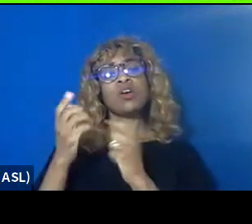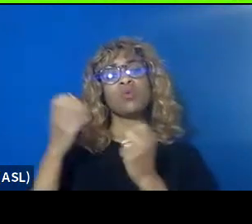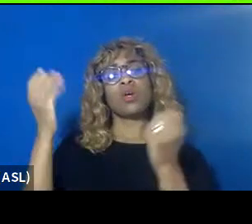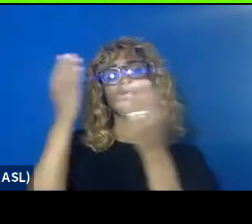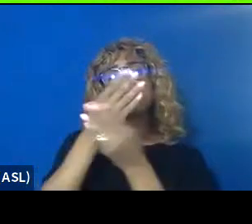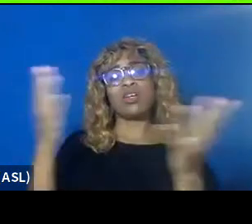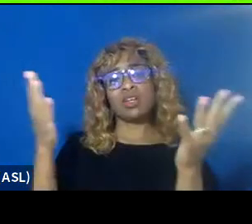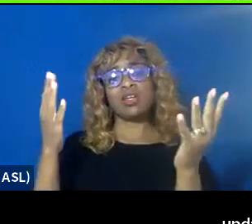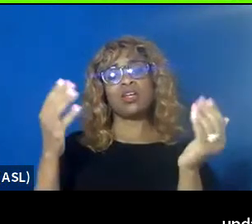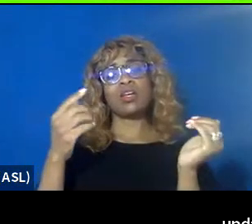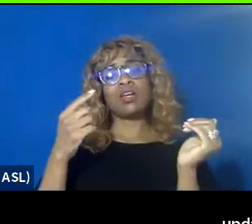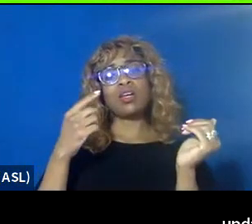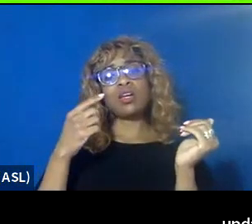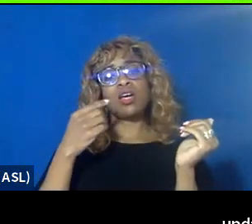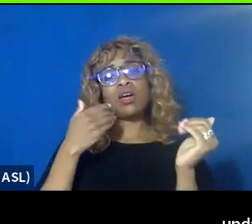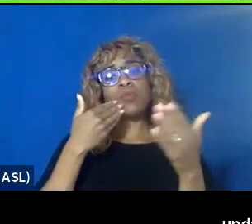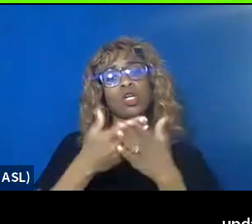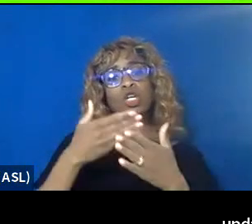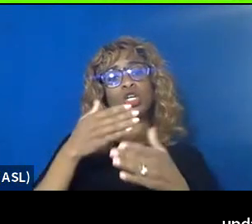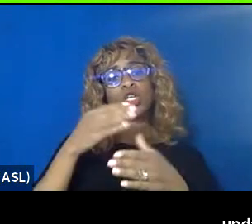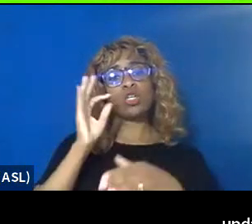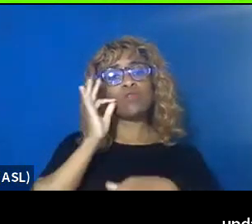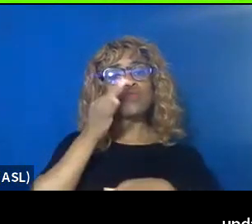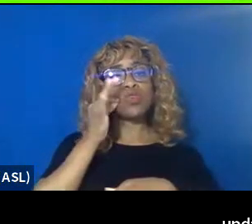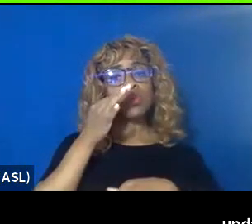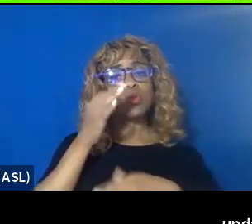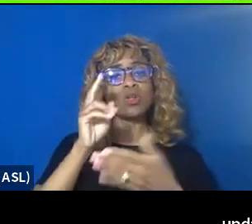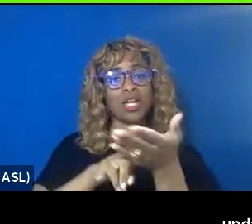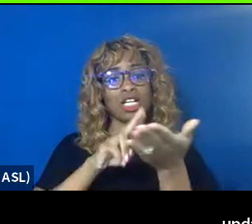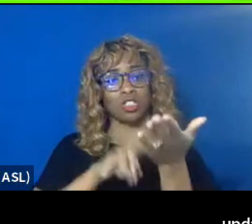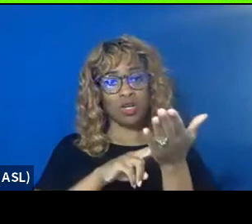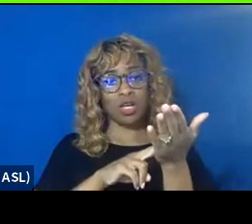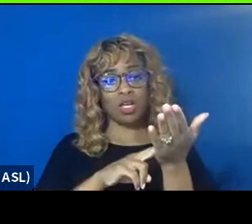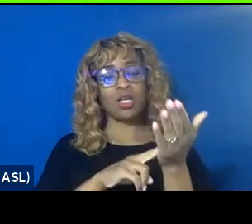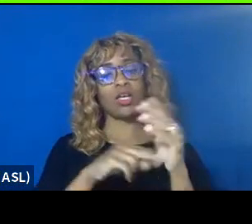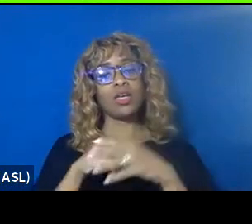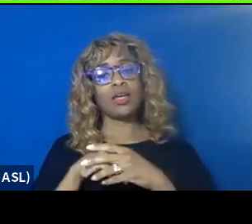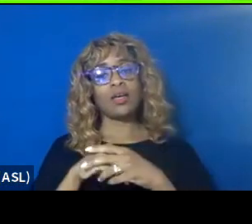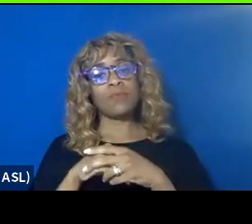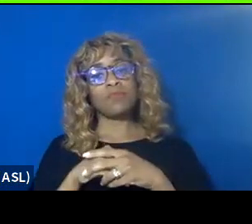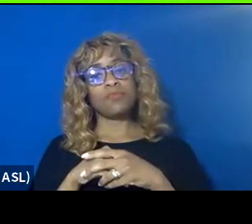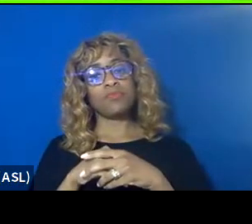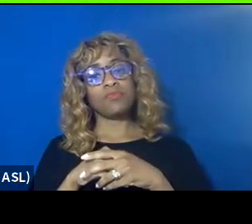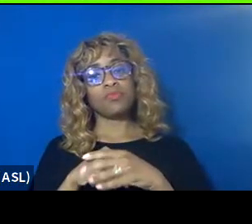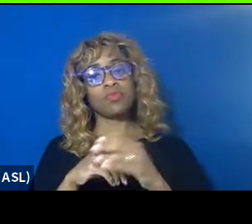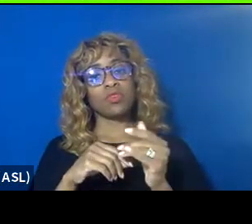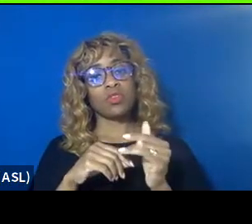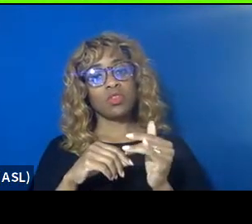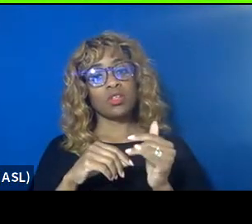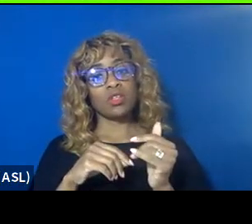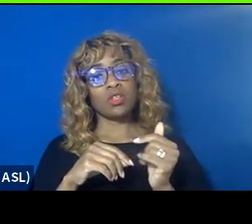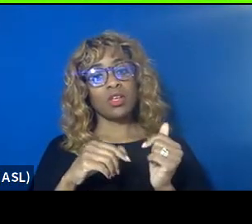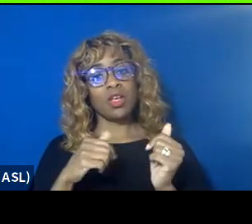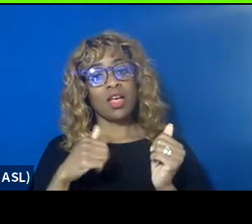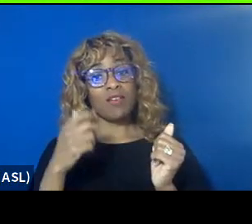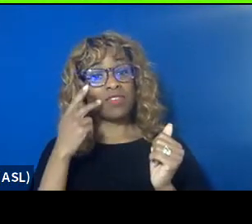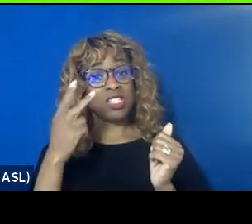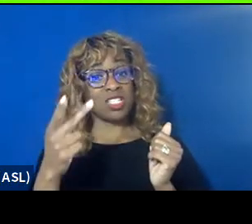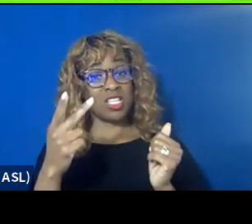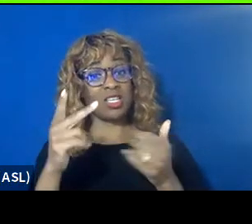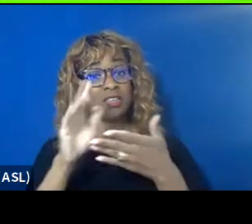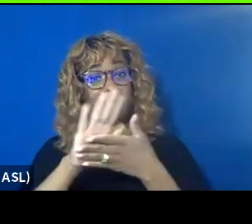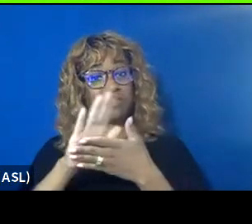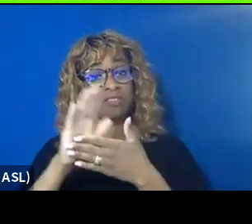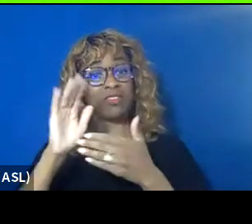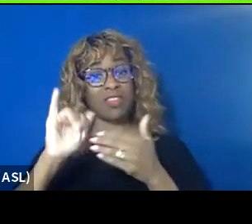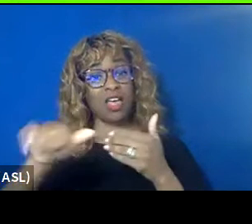with you with regards to the Good Fruit contract that we have seen some duplicate videos that others have